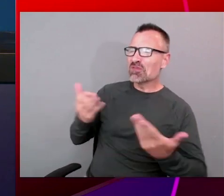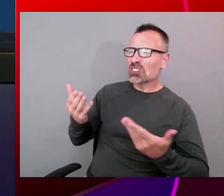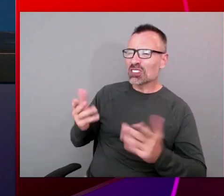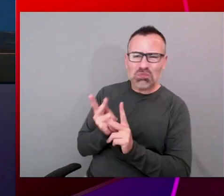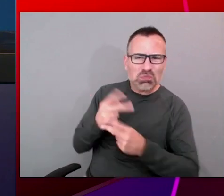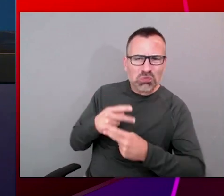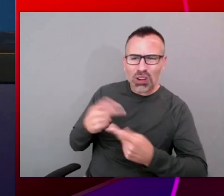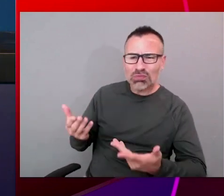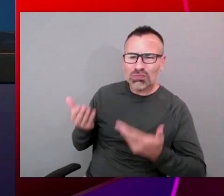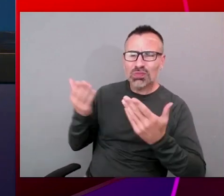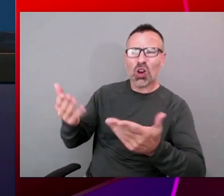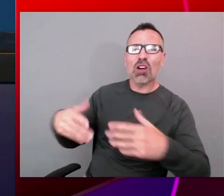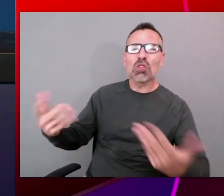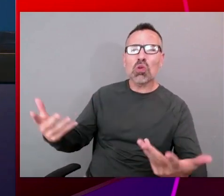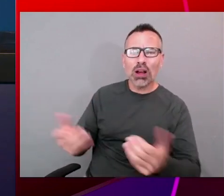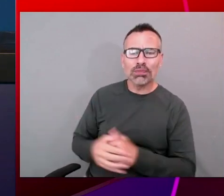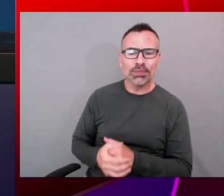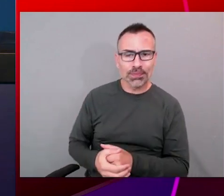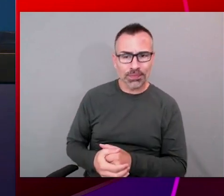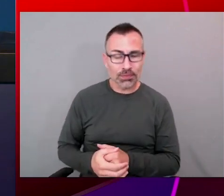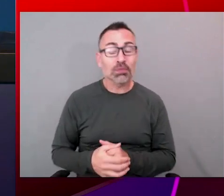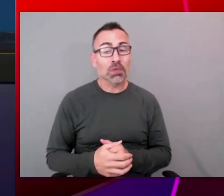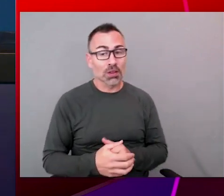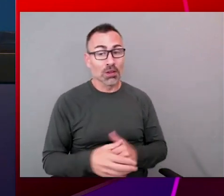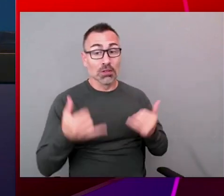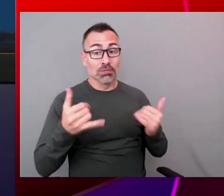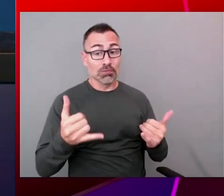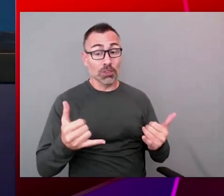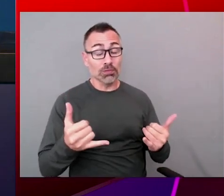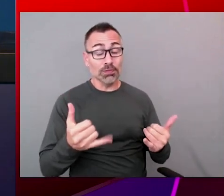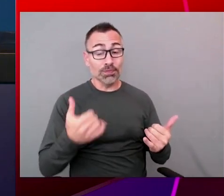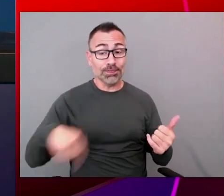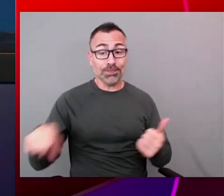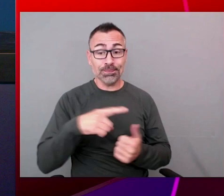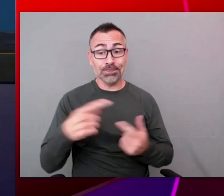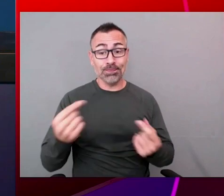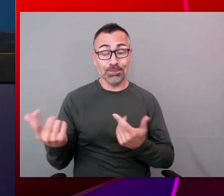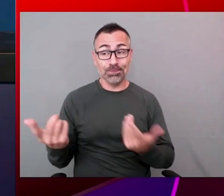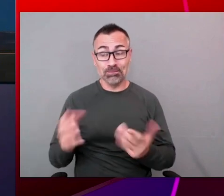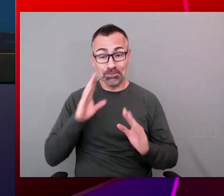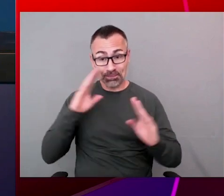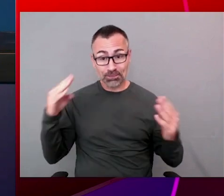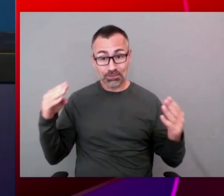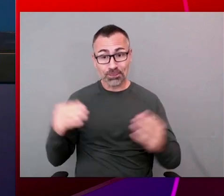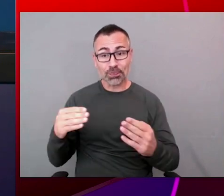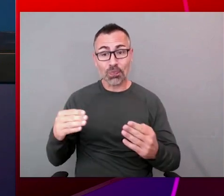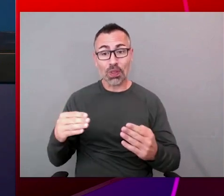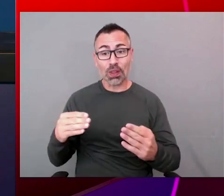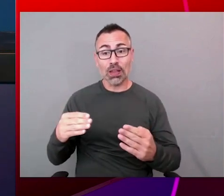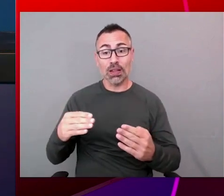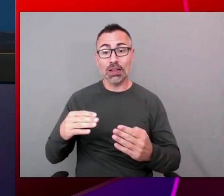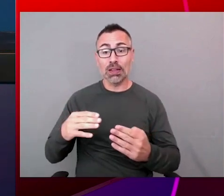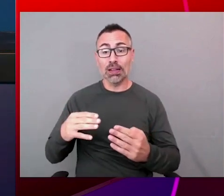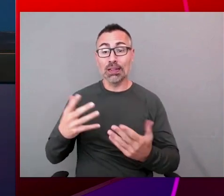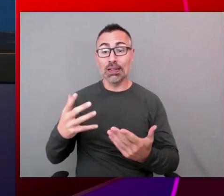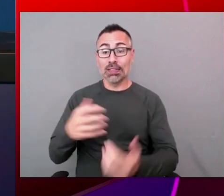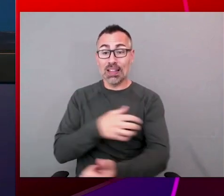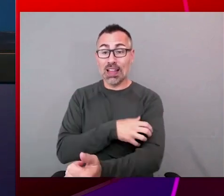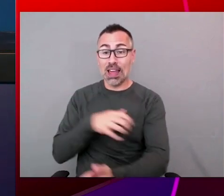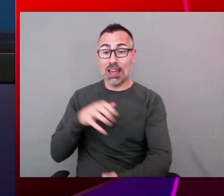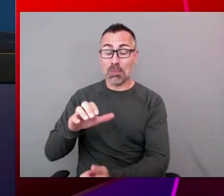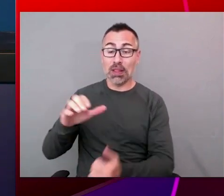Learning University leverage? Yeah, so right now what we're doing is we're focusing on enabling educators, so that's